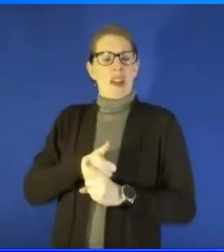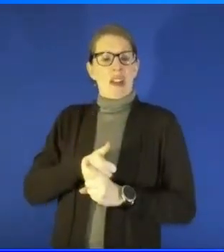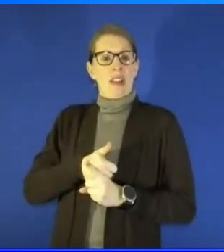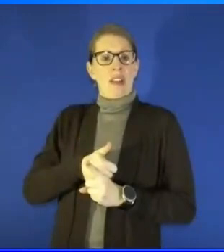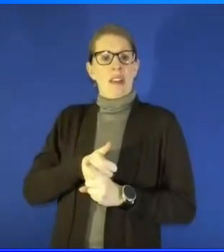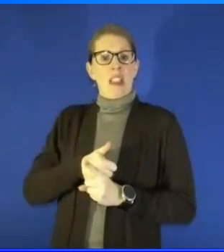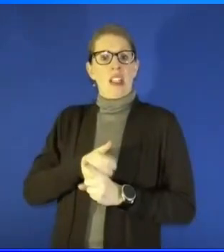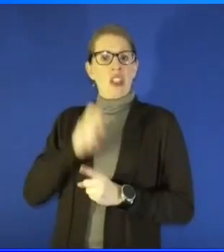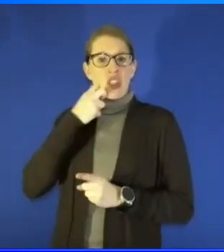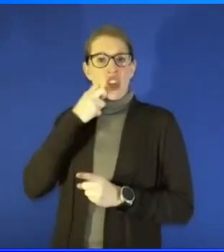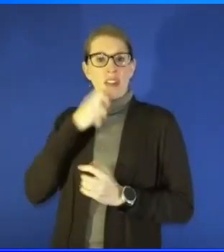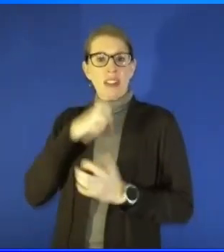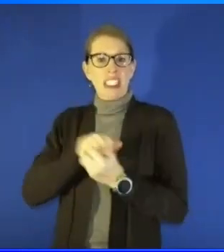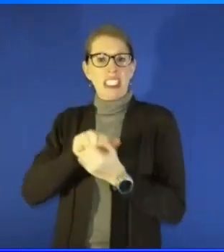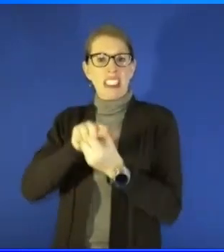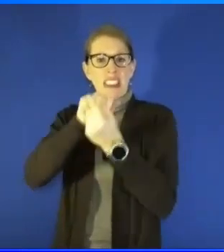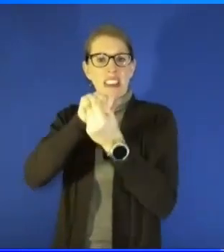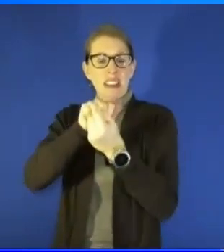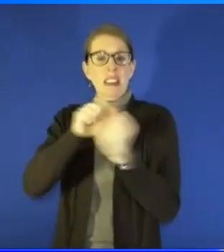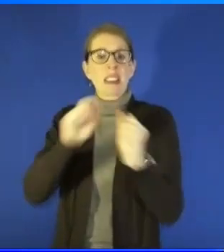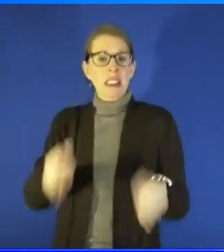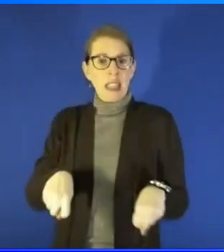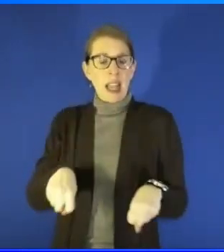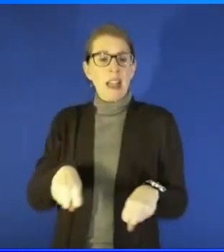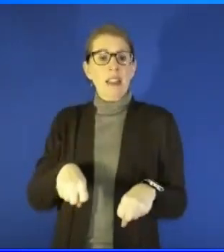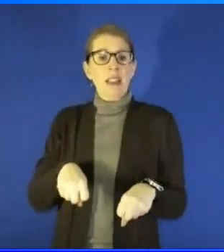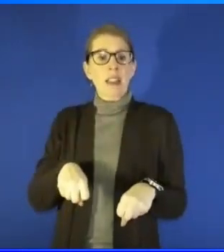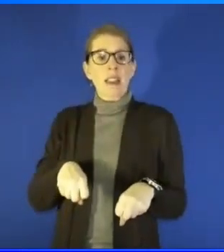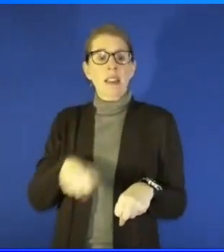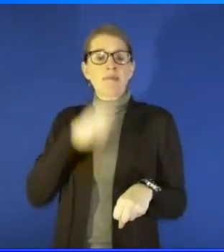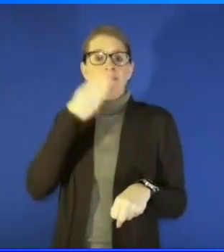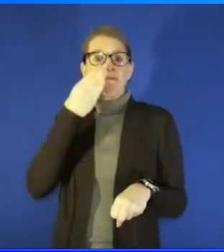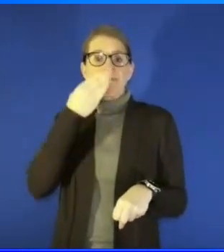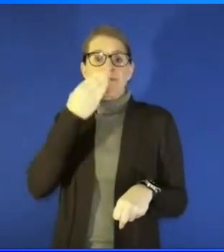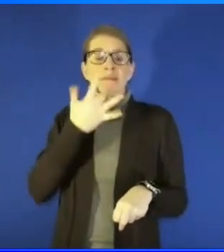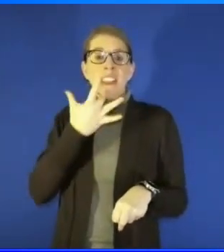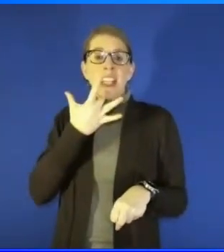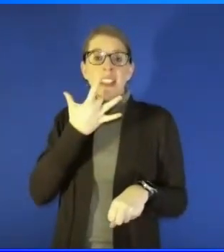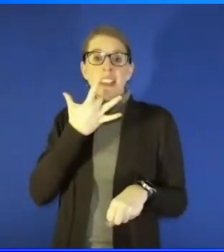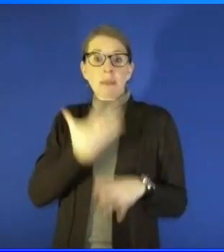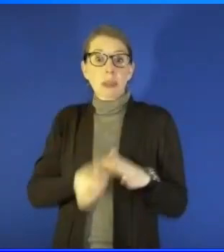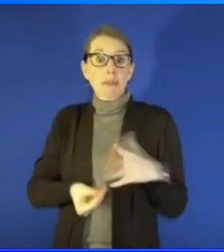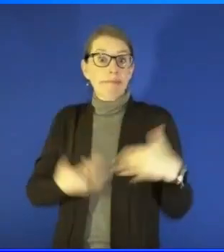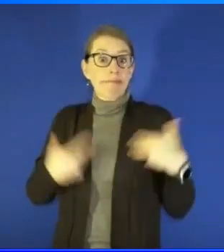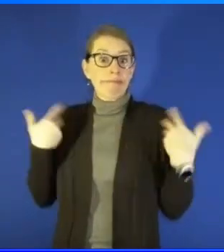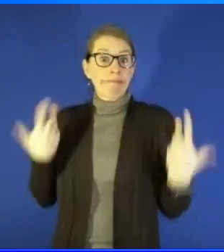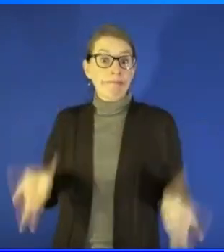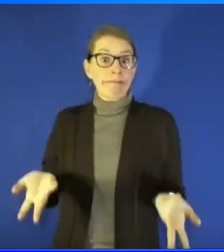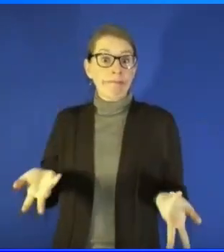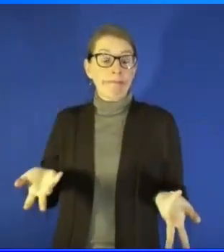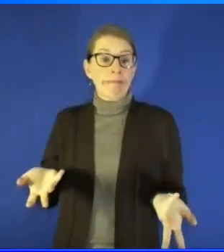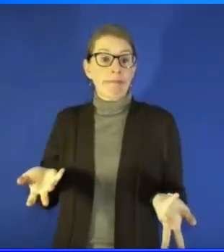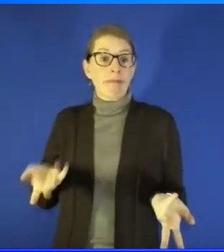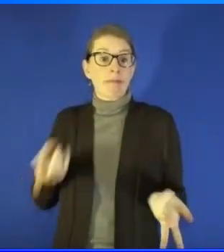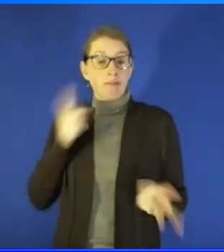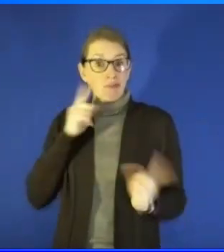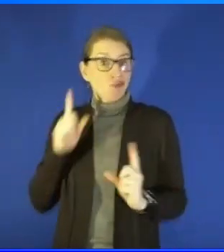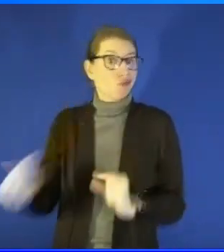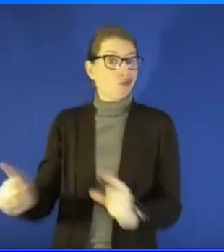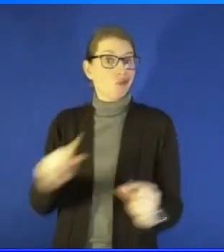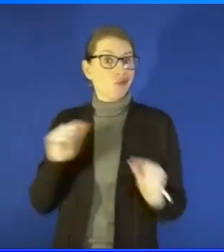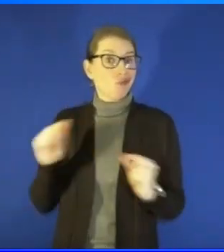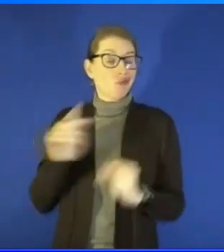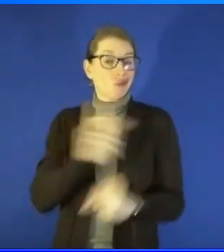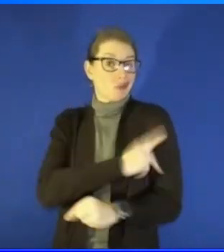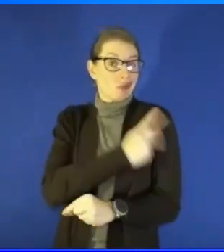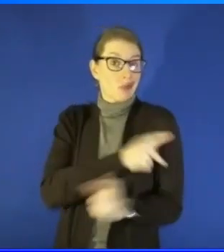nerves that lead to smell and taste, as we've heard about in patients with